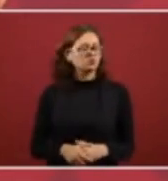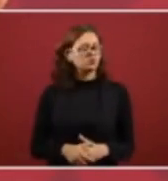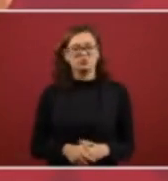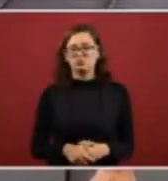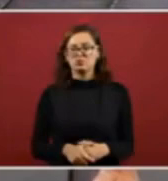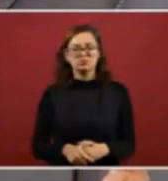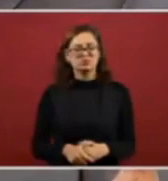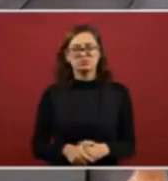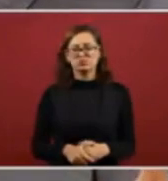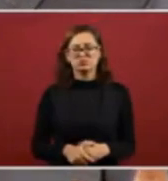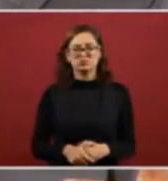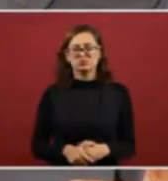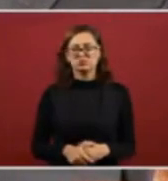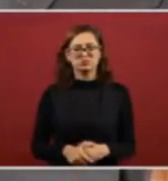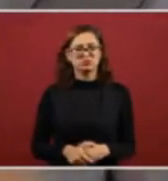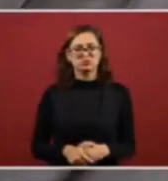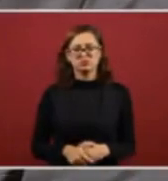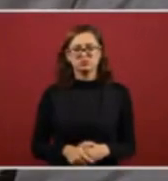for healing? No.